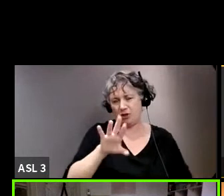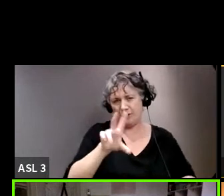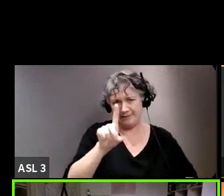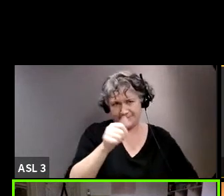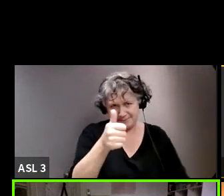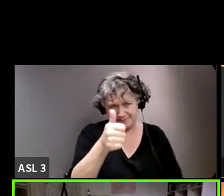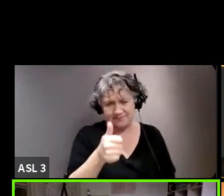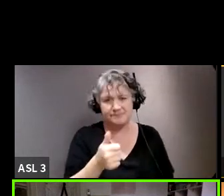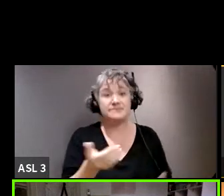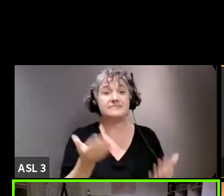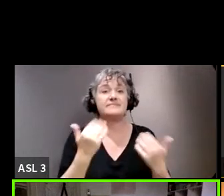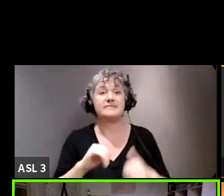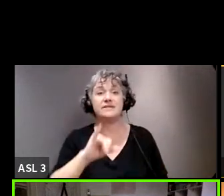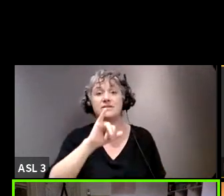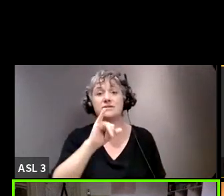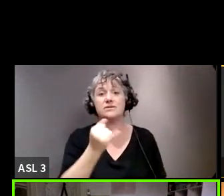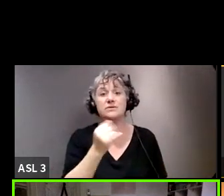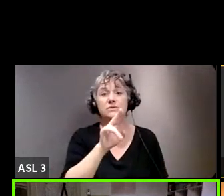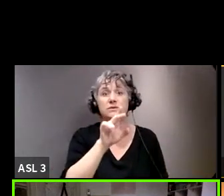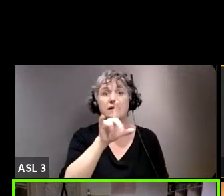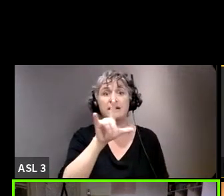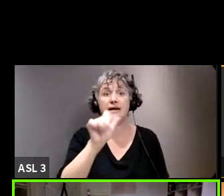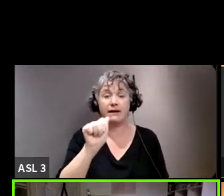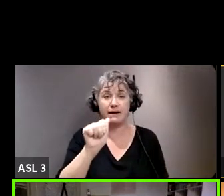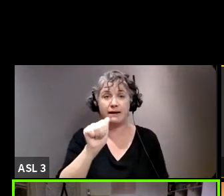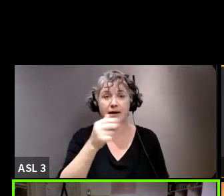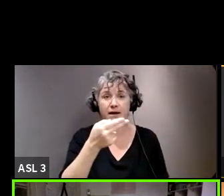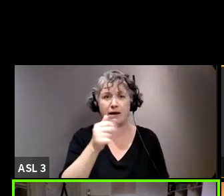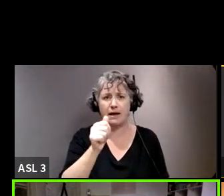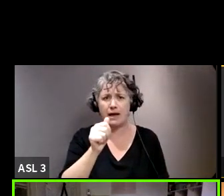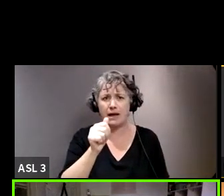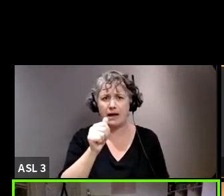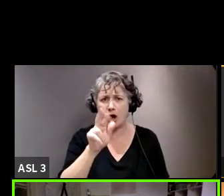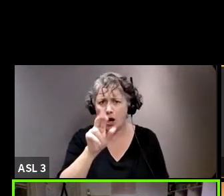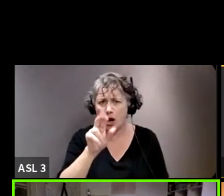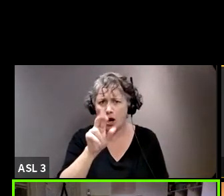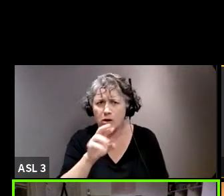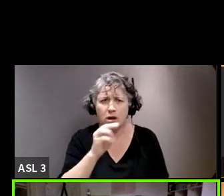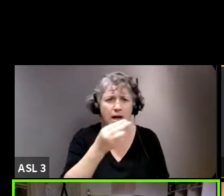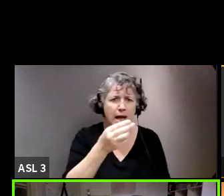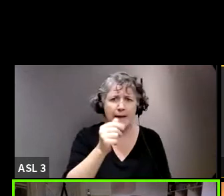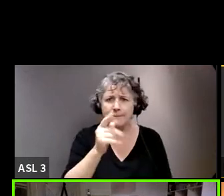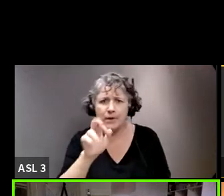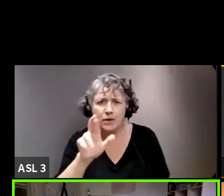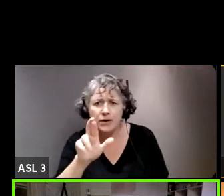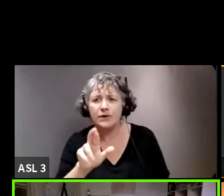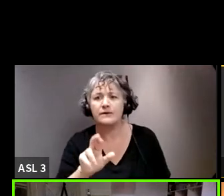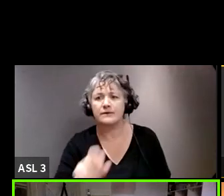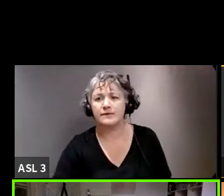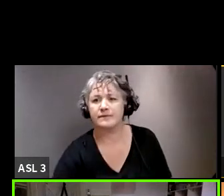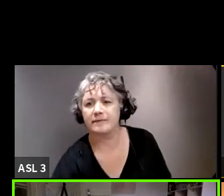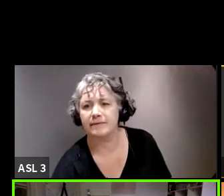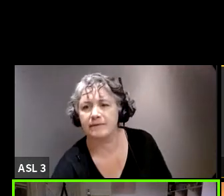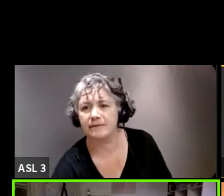delegate is julia hammer armor hammer if julia's